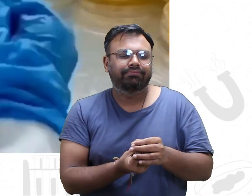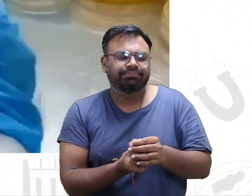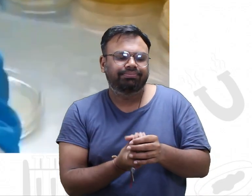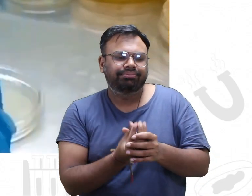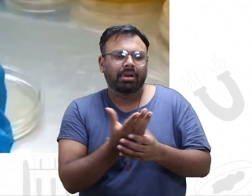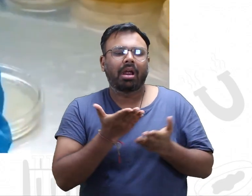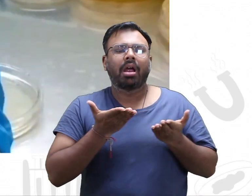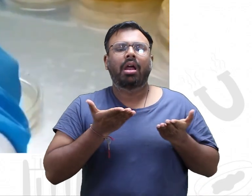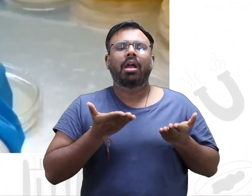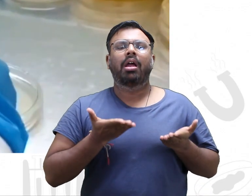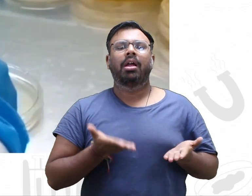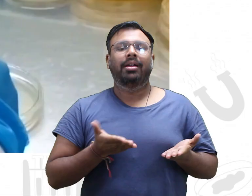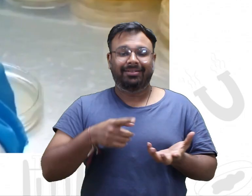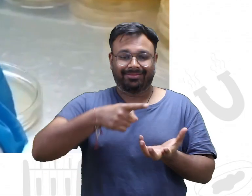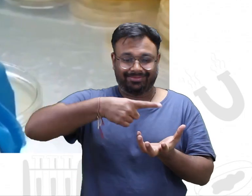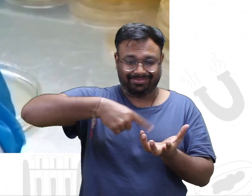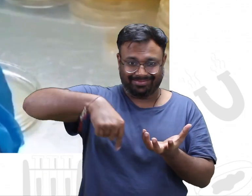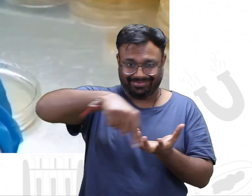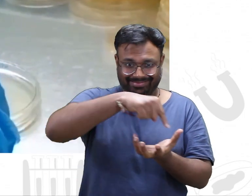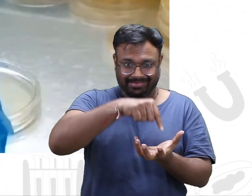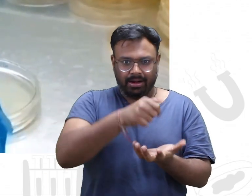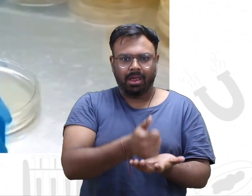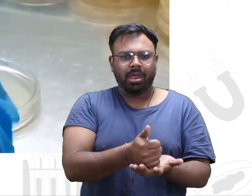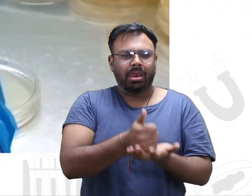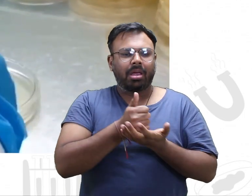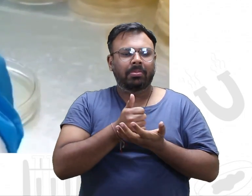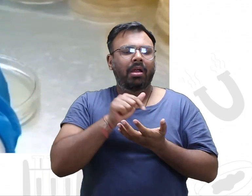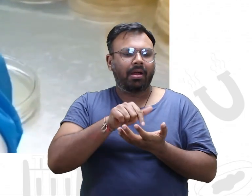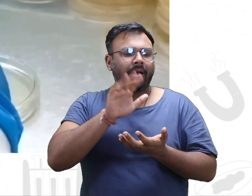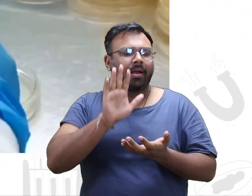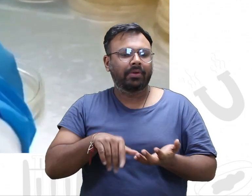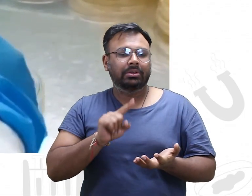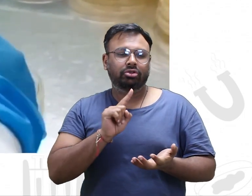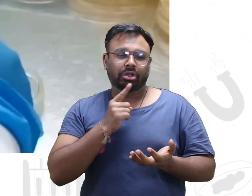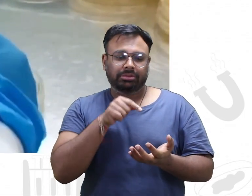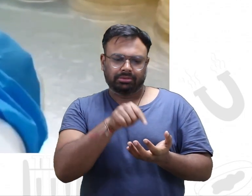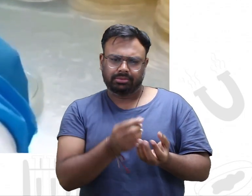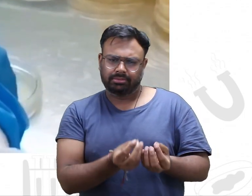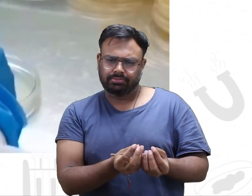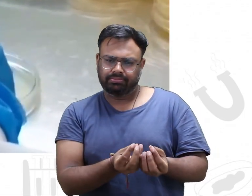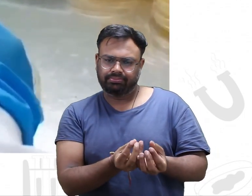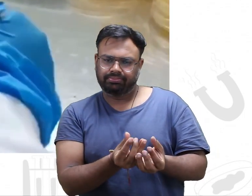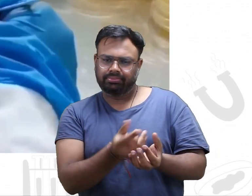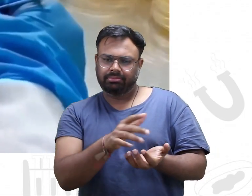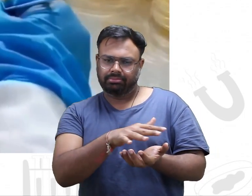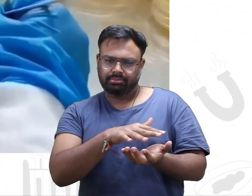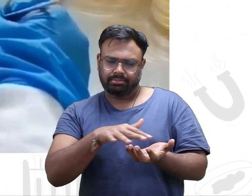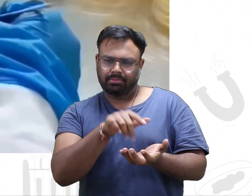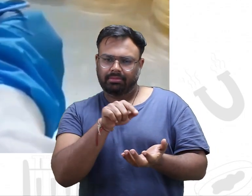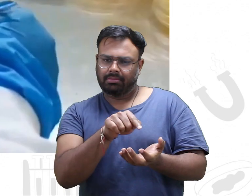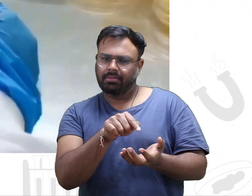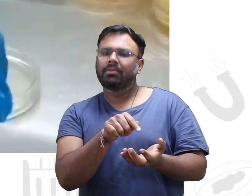grow in each spoiled food item. Here, the nutrient agar helps the streaked microbes to grow